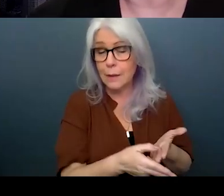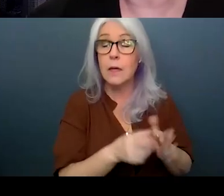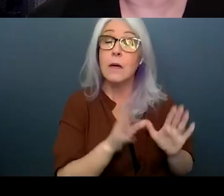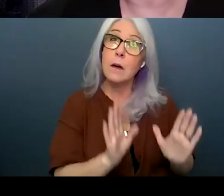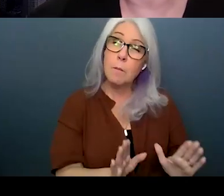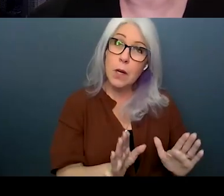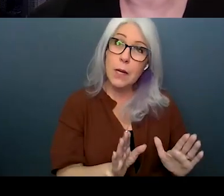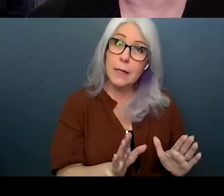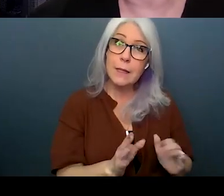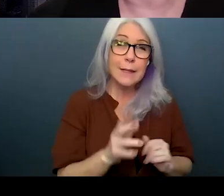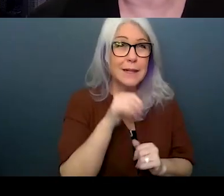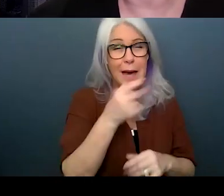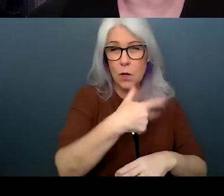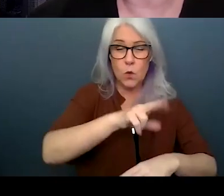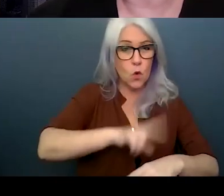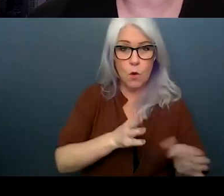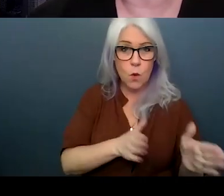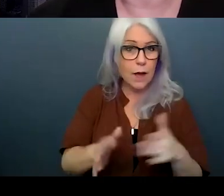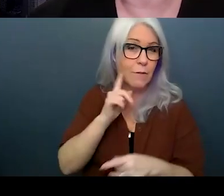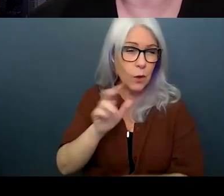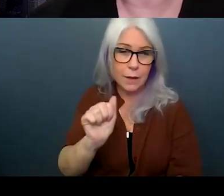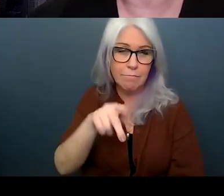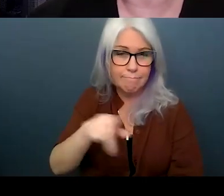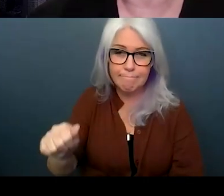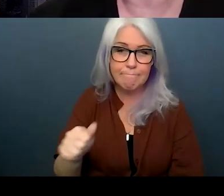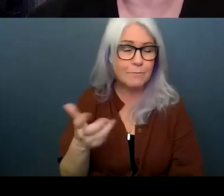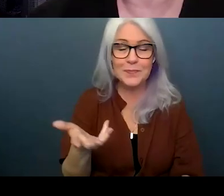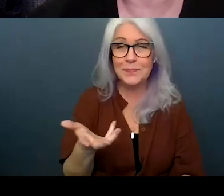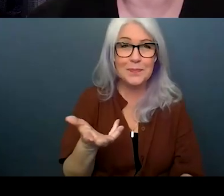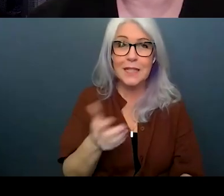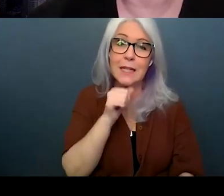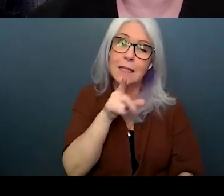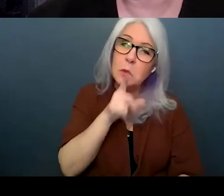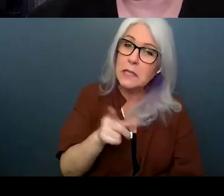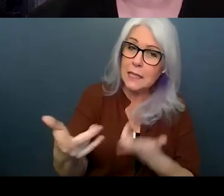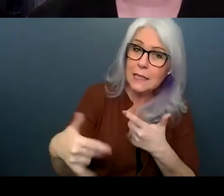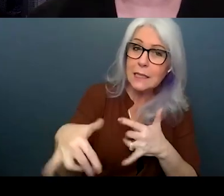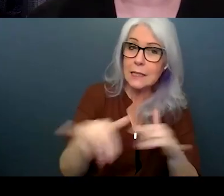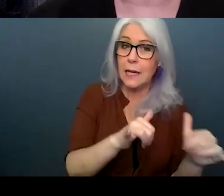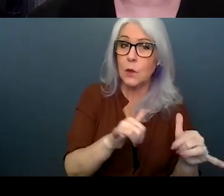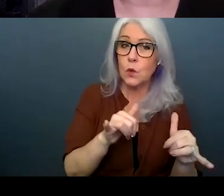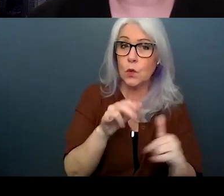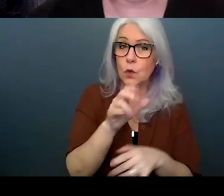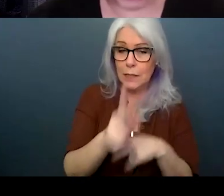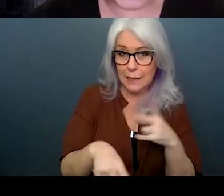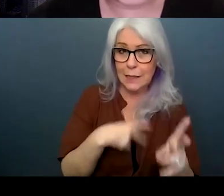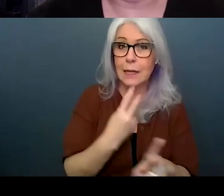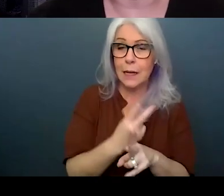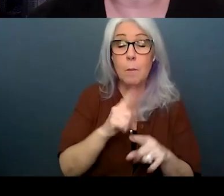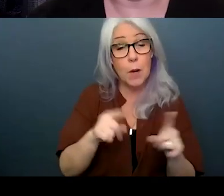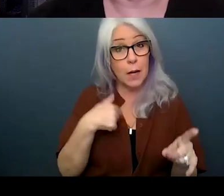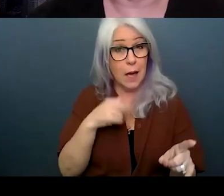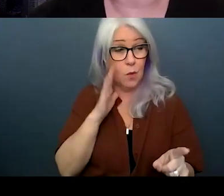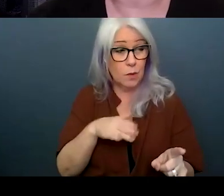of using APA. So it would be a situation where I'd say it's not quite the standard style, but I would be